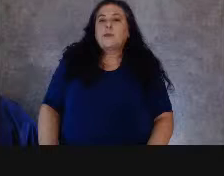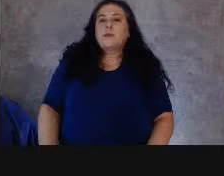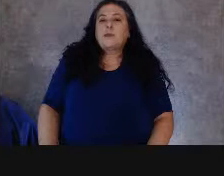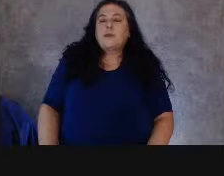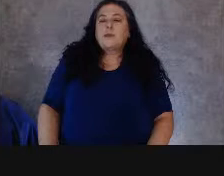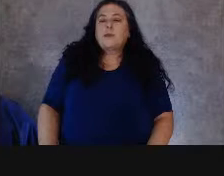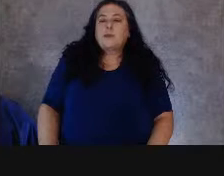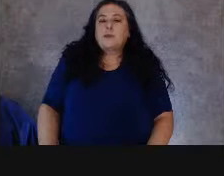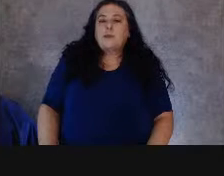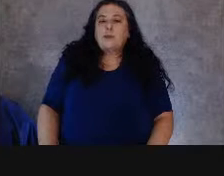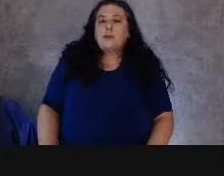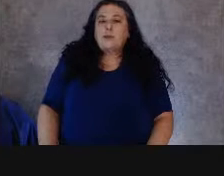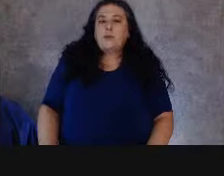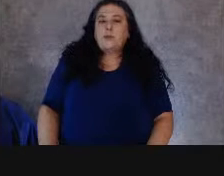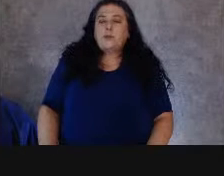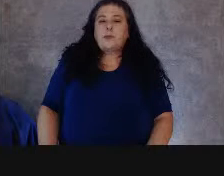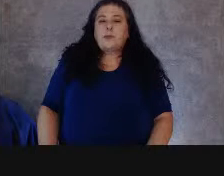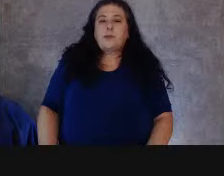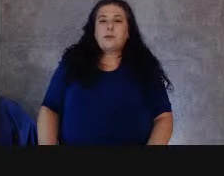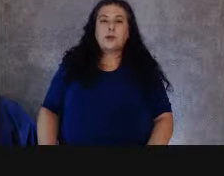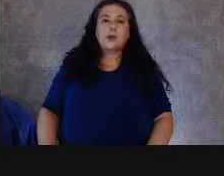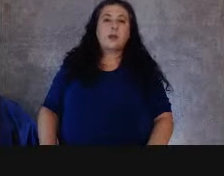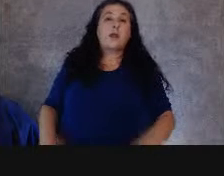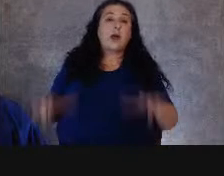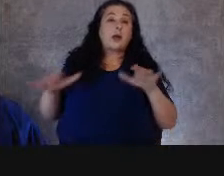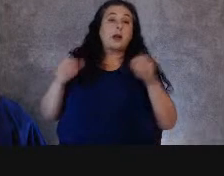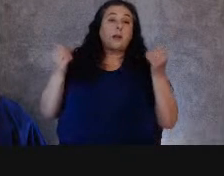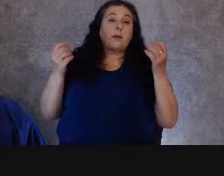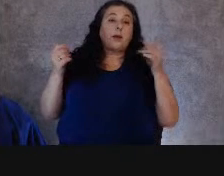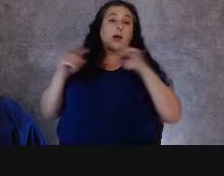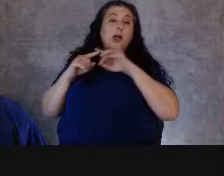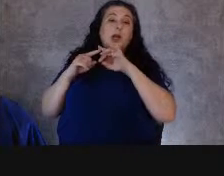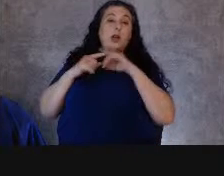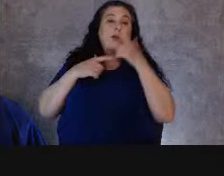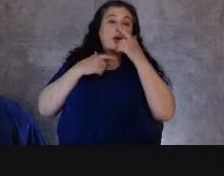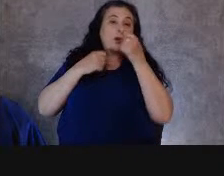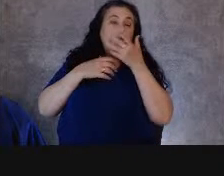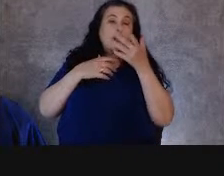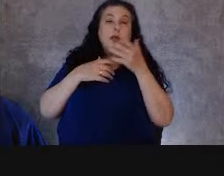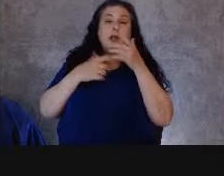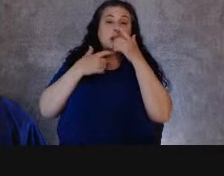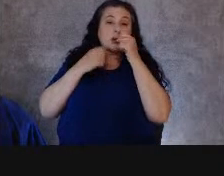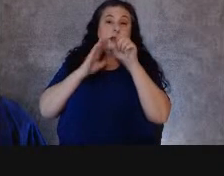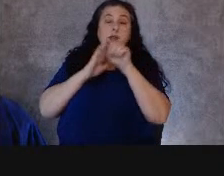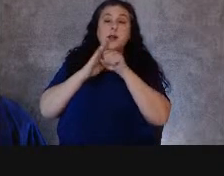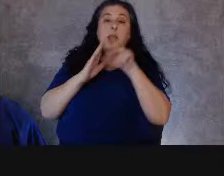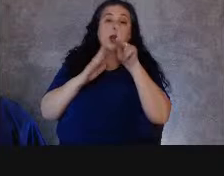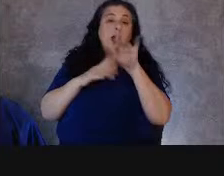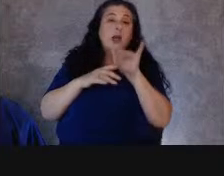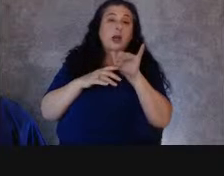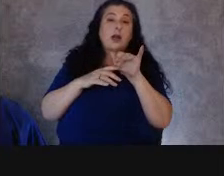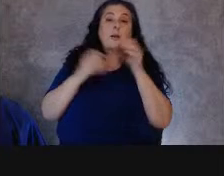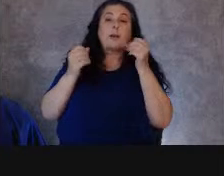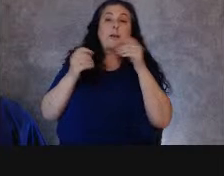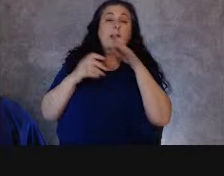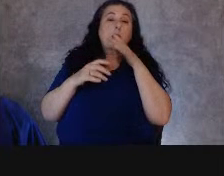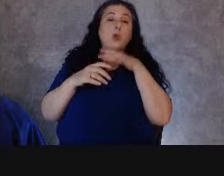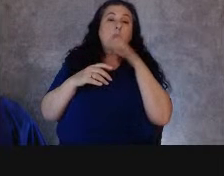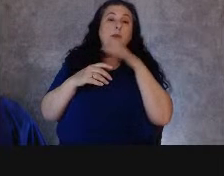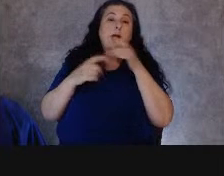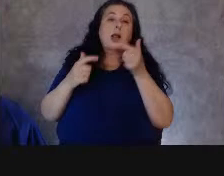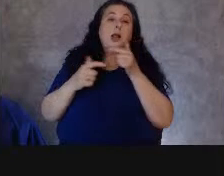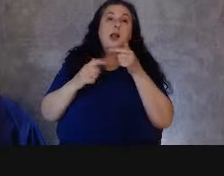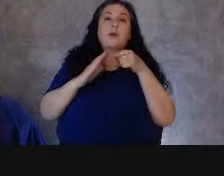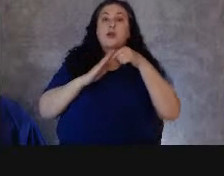they did all kinds of interesting things. One of the most interesting states was Kentucky, where there were so many women who lived in